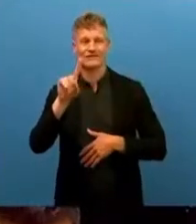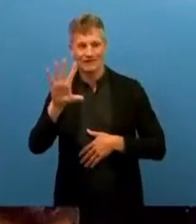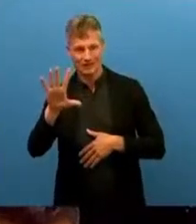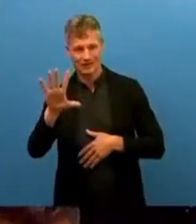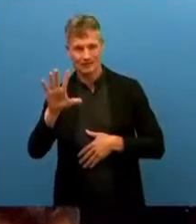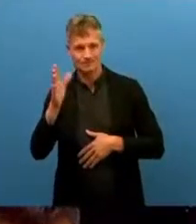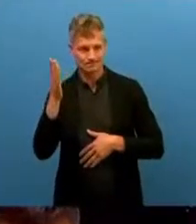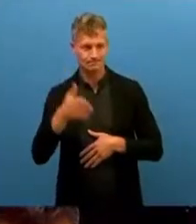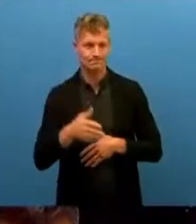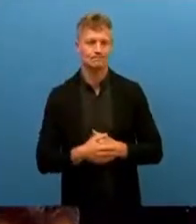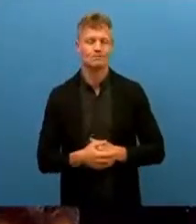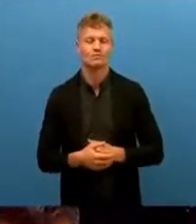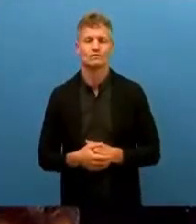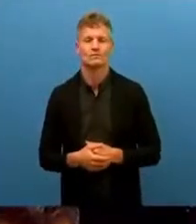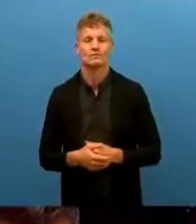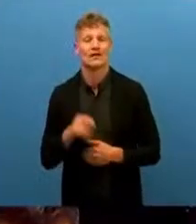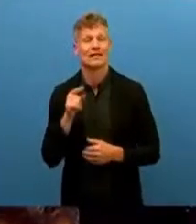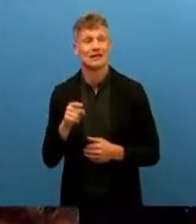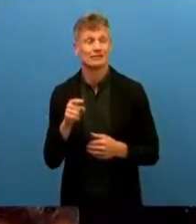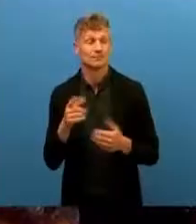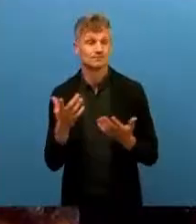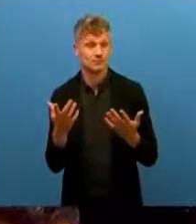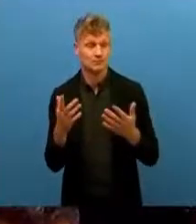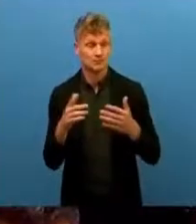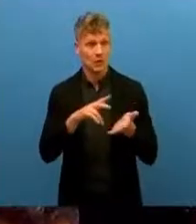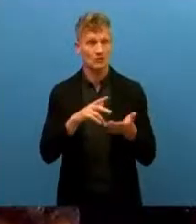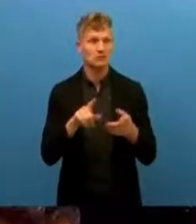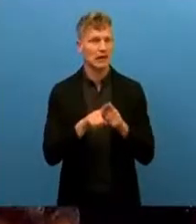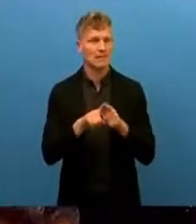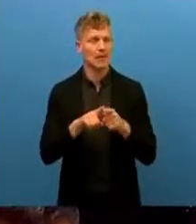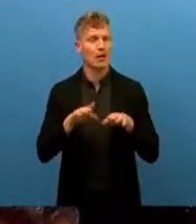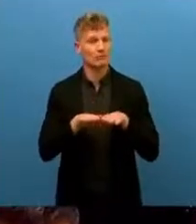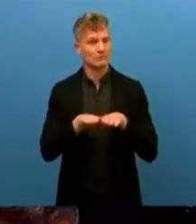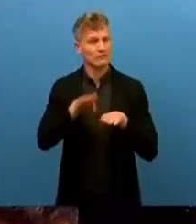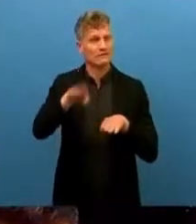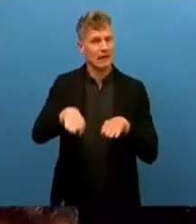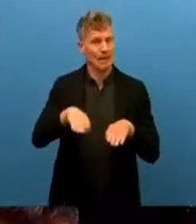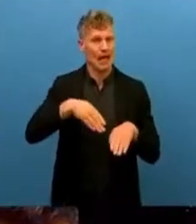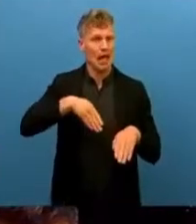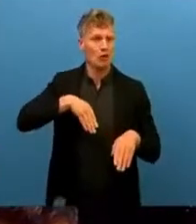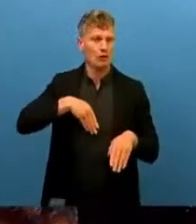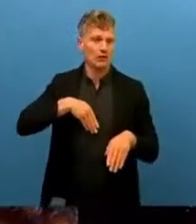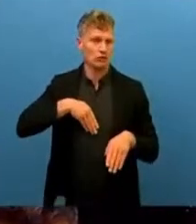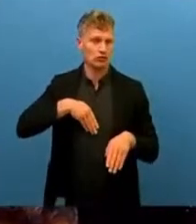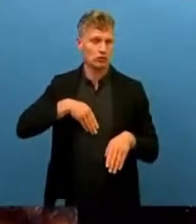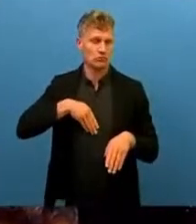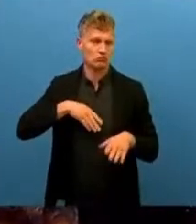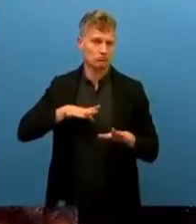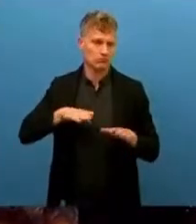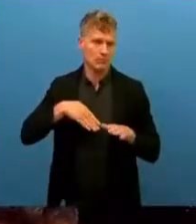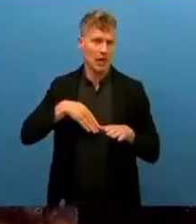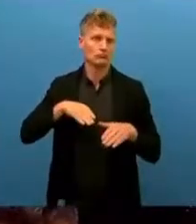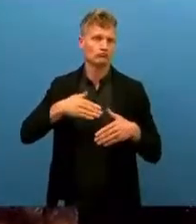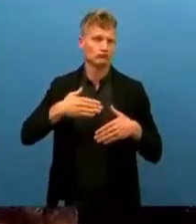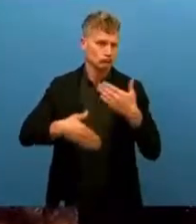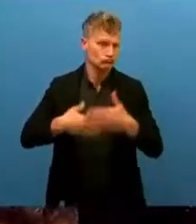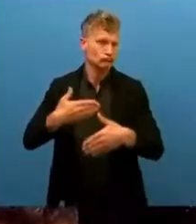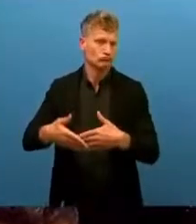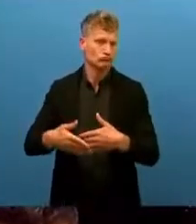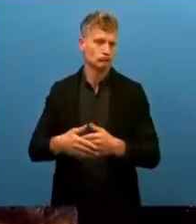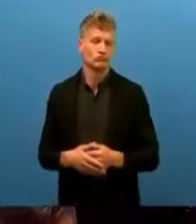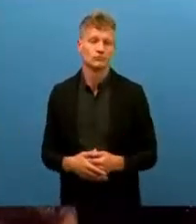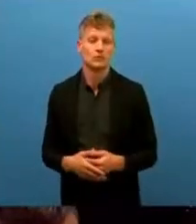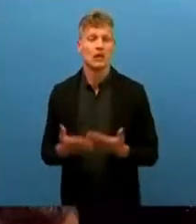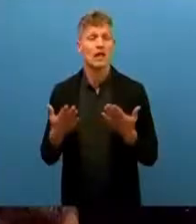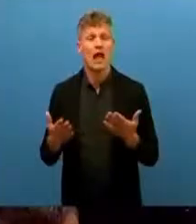interim accreditation mechanism. We have heard multiple comments today on this issue of resources in the UN.